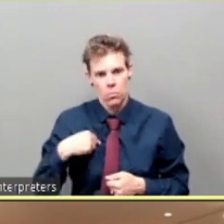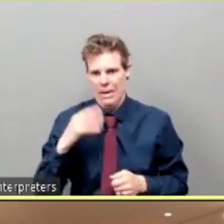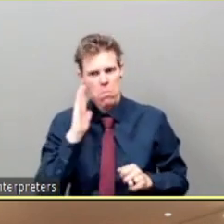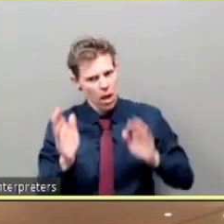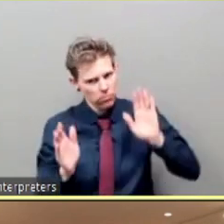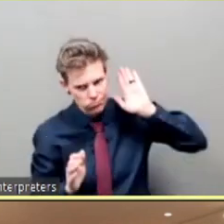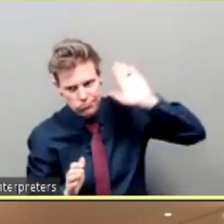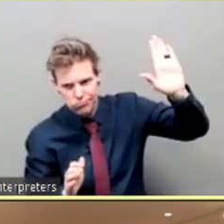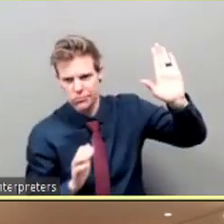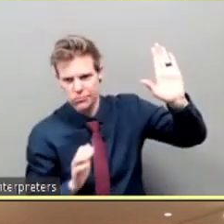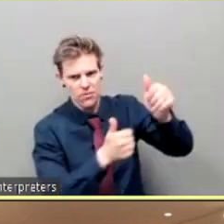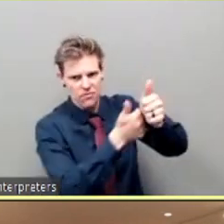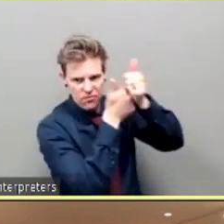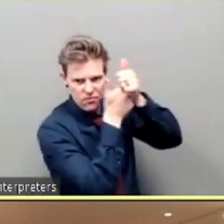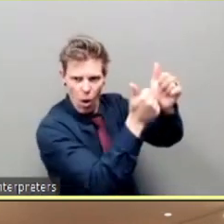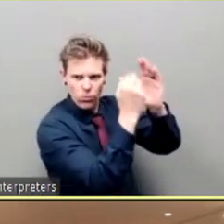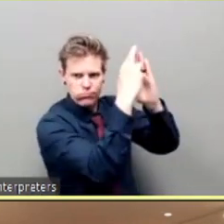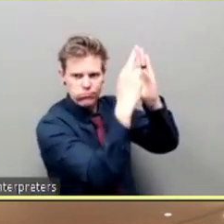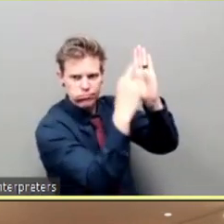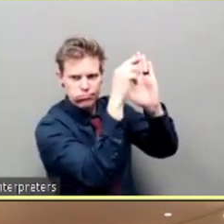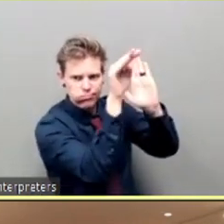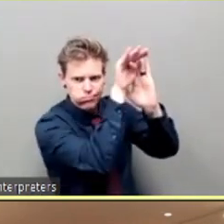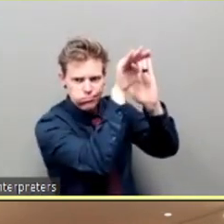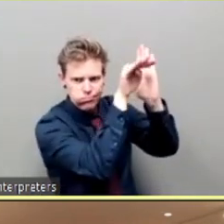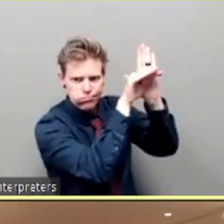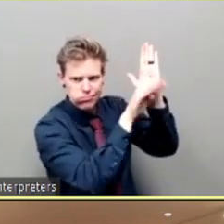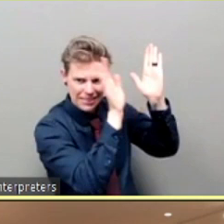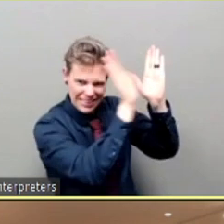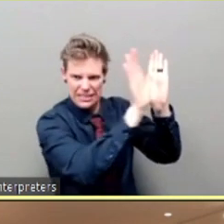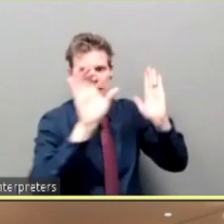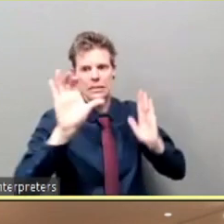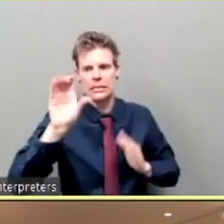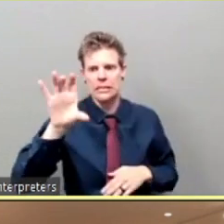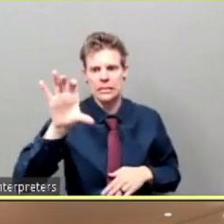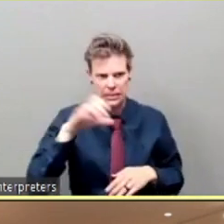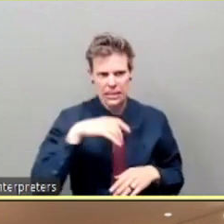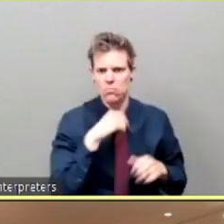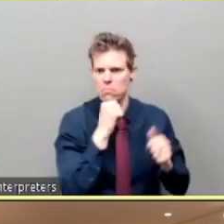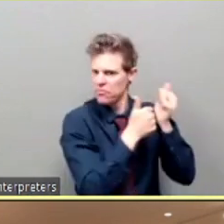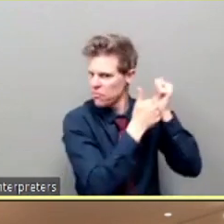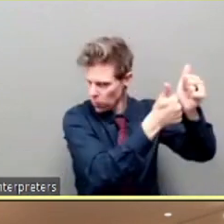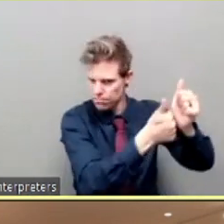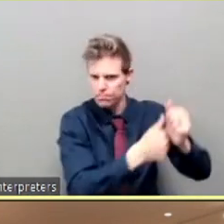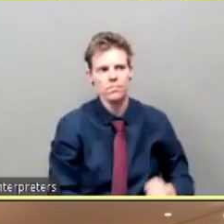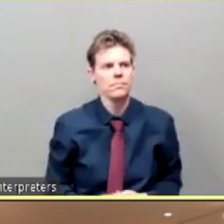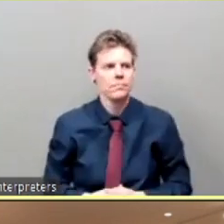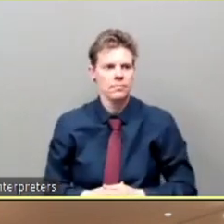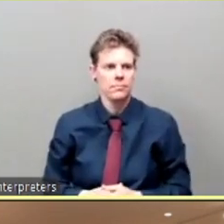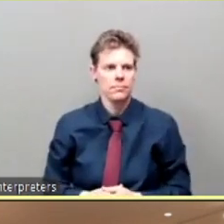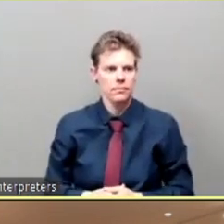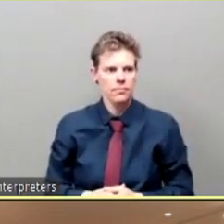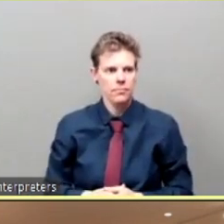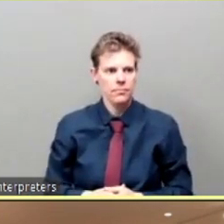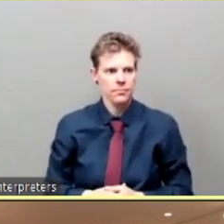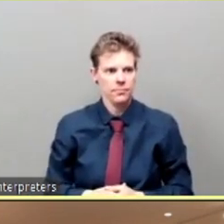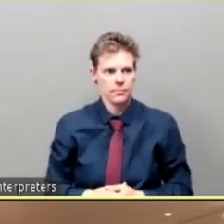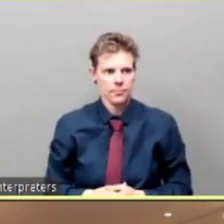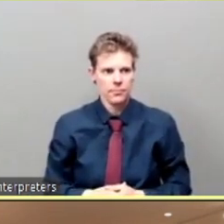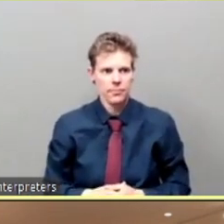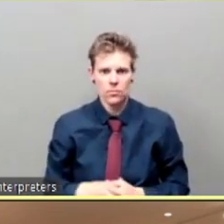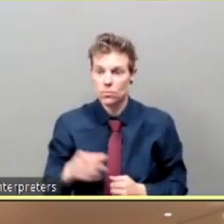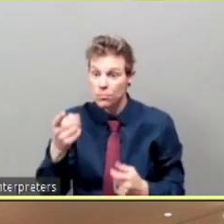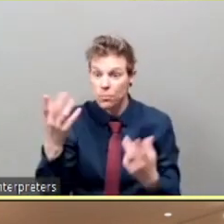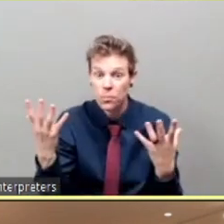taking the lead. And I know that for some of us, that means who spend a lot of time outdoors, we'll be able to do that more with masks